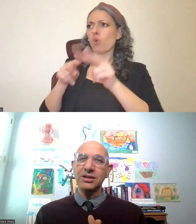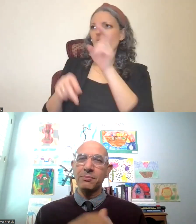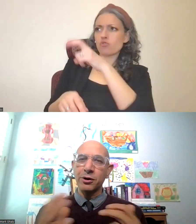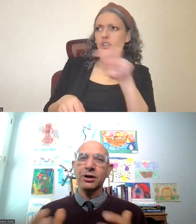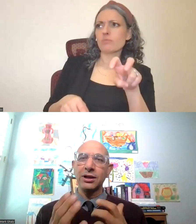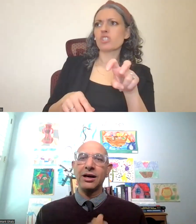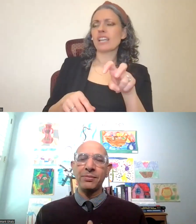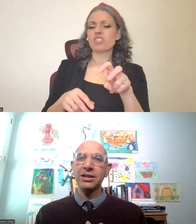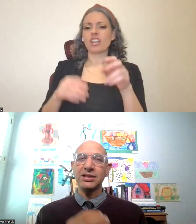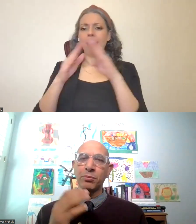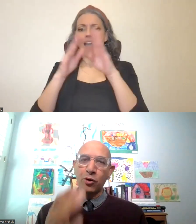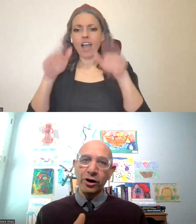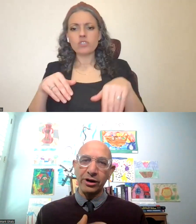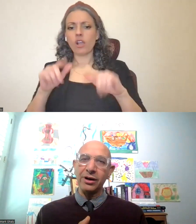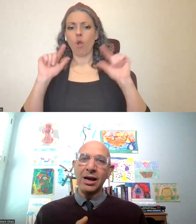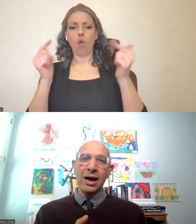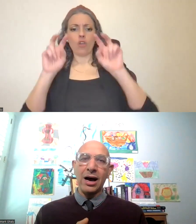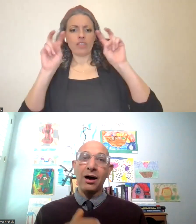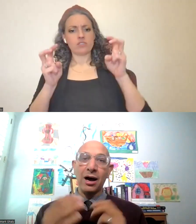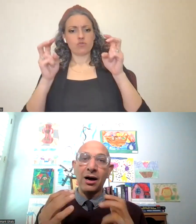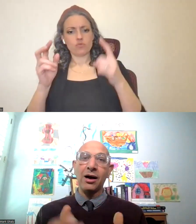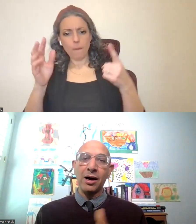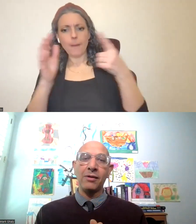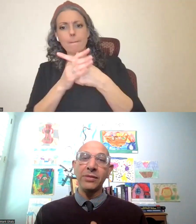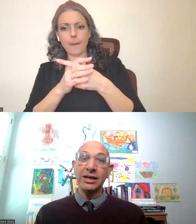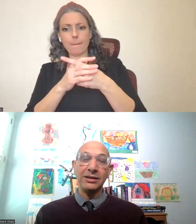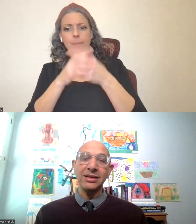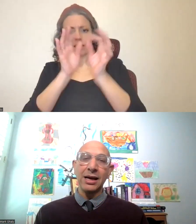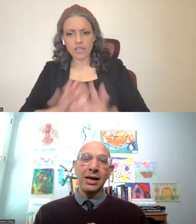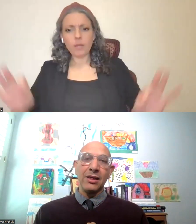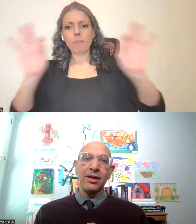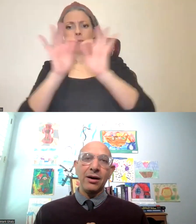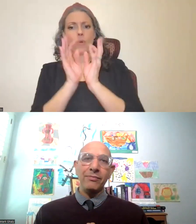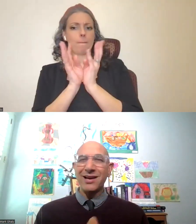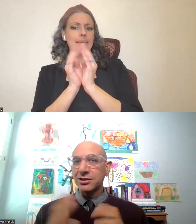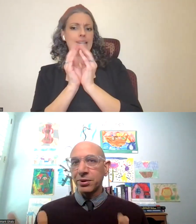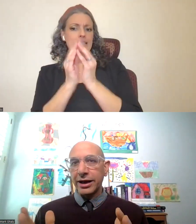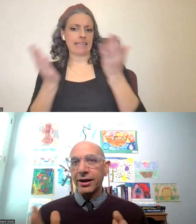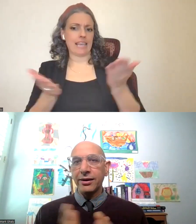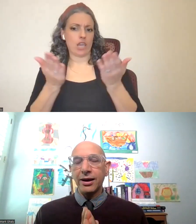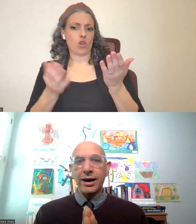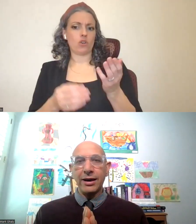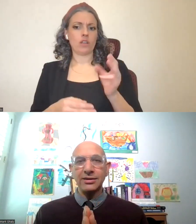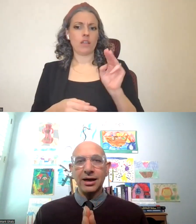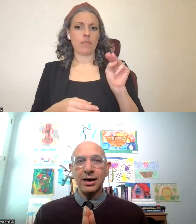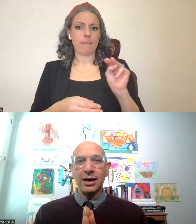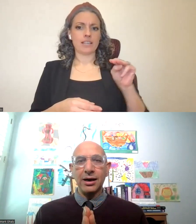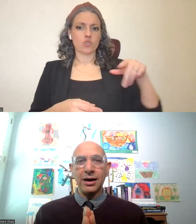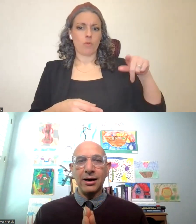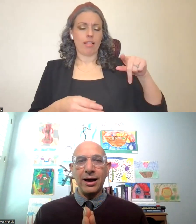the issues that percolate up in these important meetings. The master plan